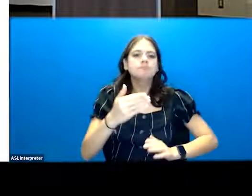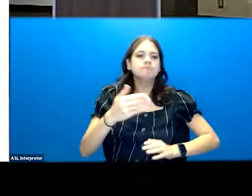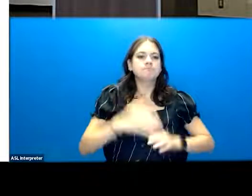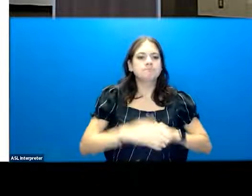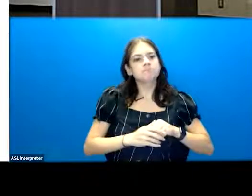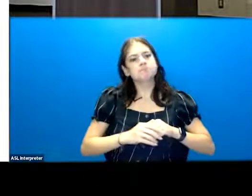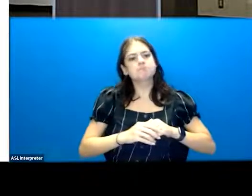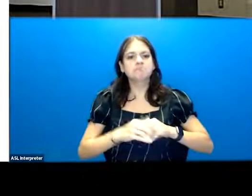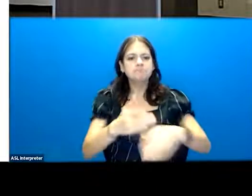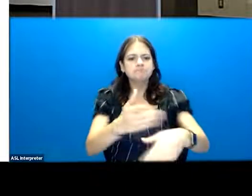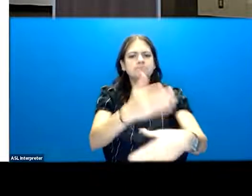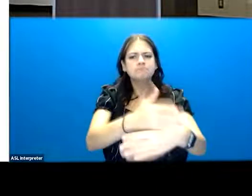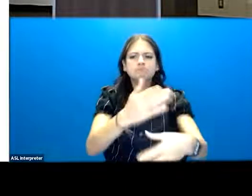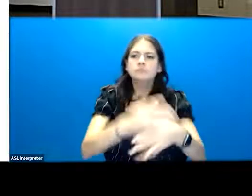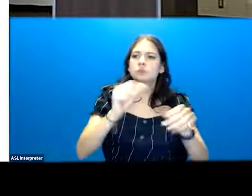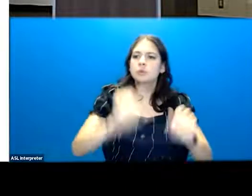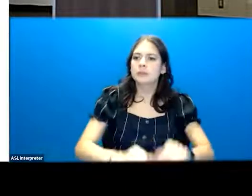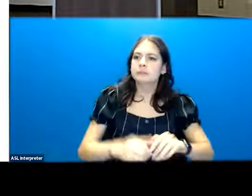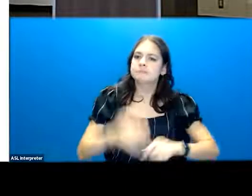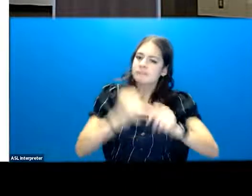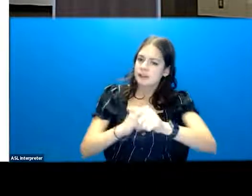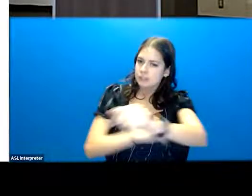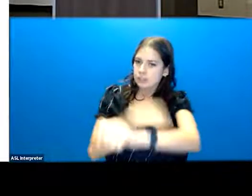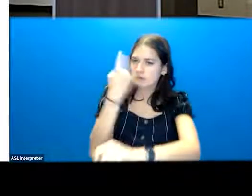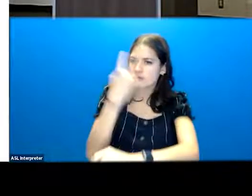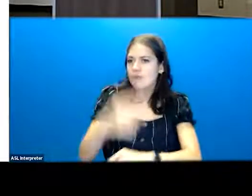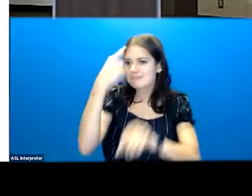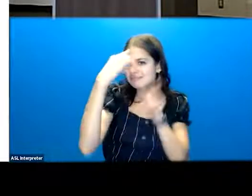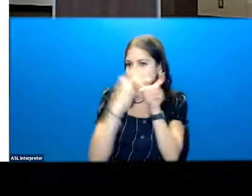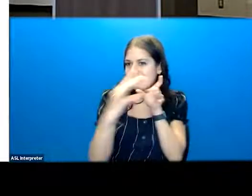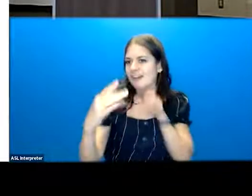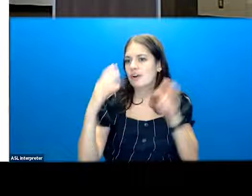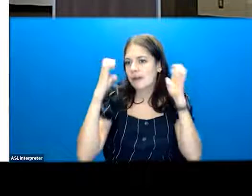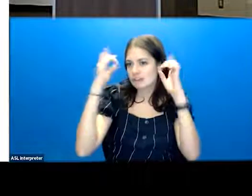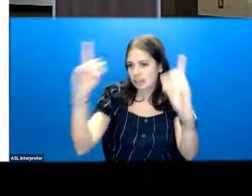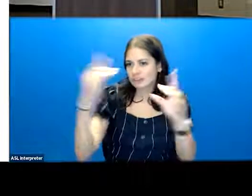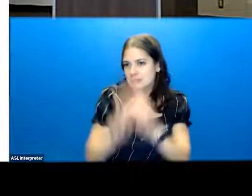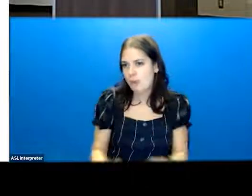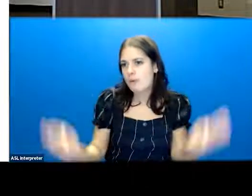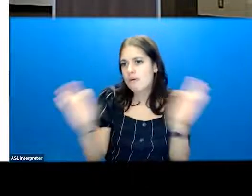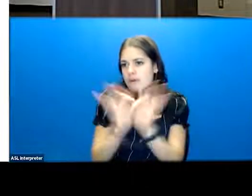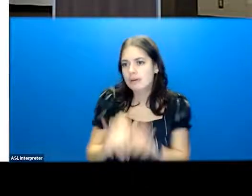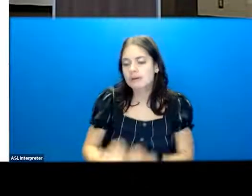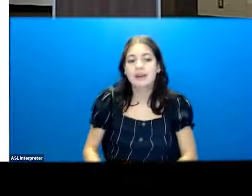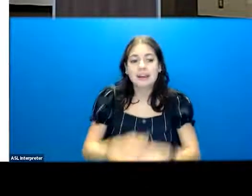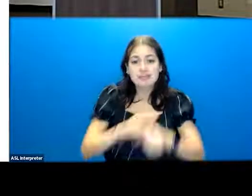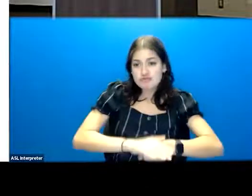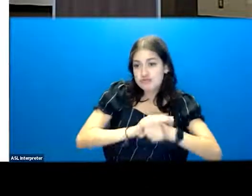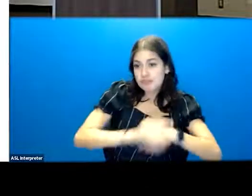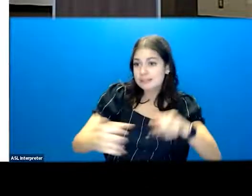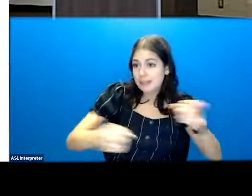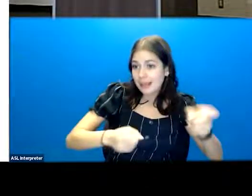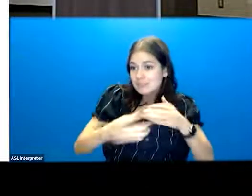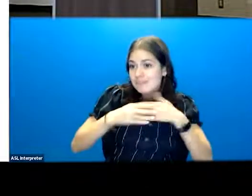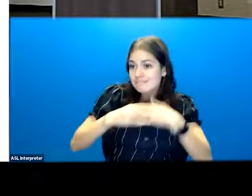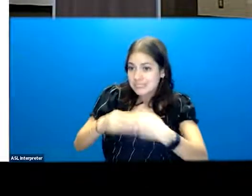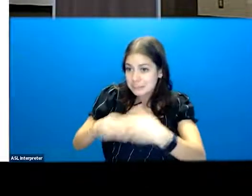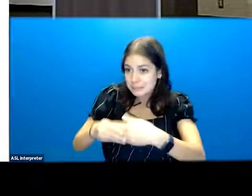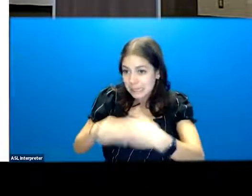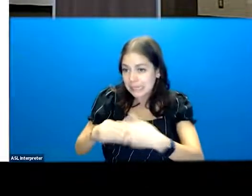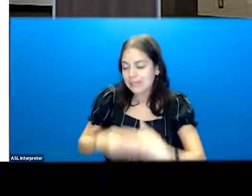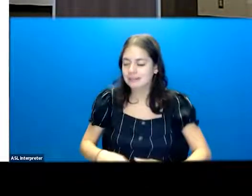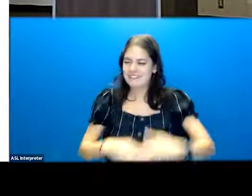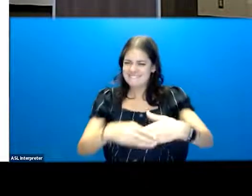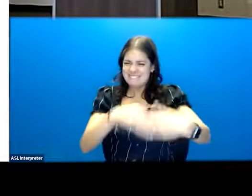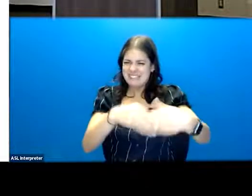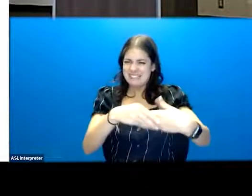ground to build a foundation within family psychoeducation is extremely important. Stress management and flexibility.